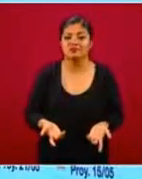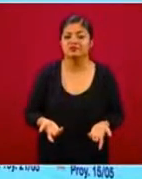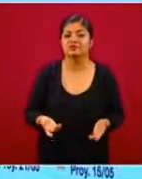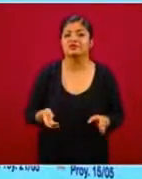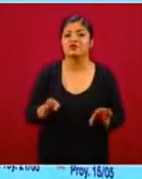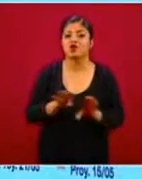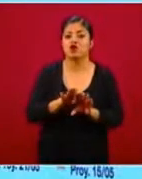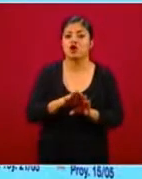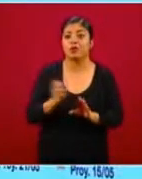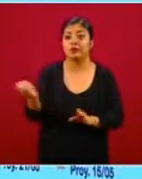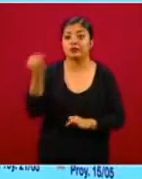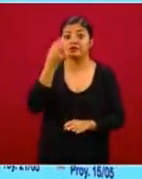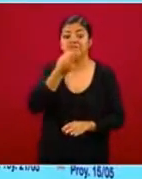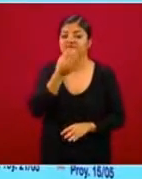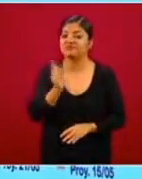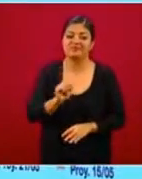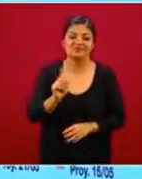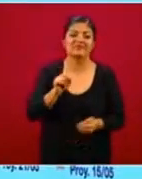there is a